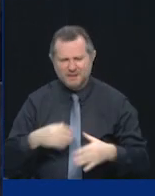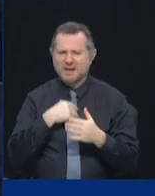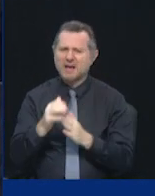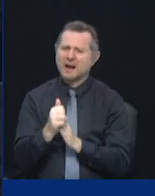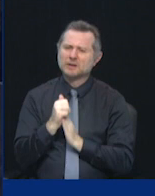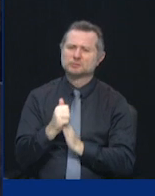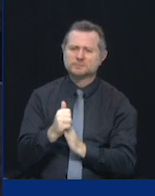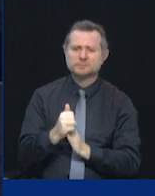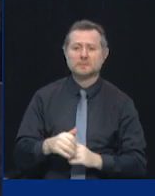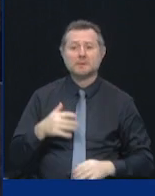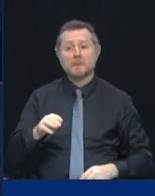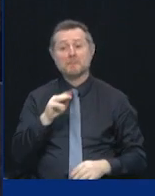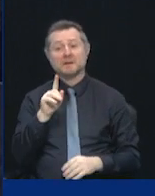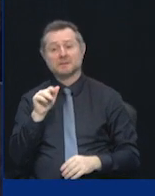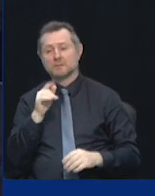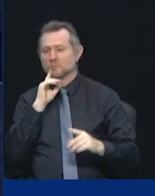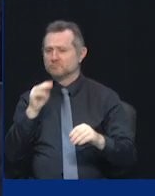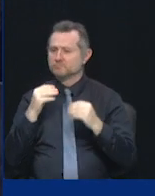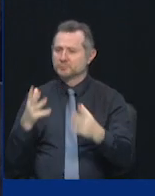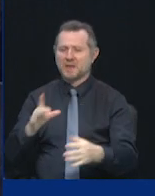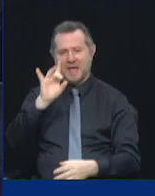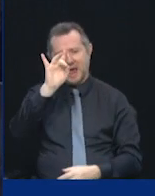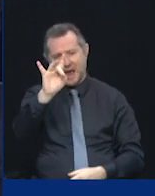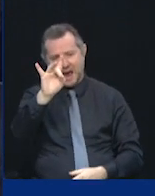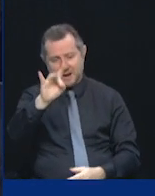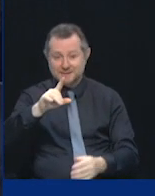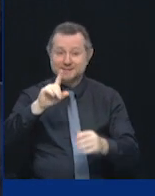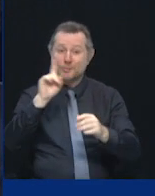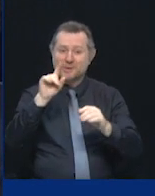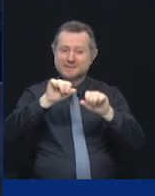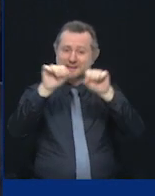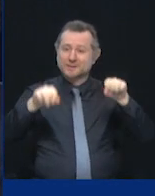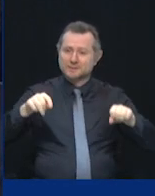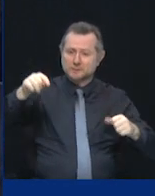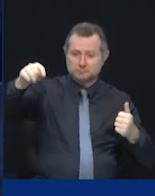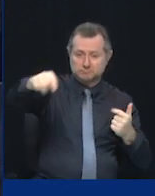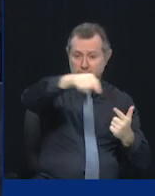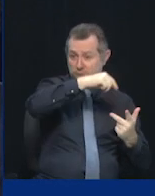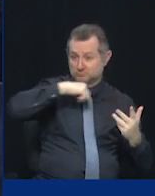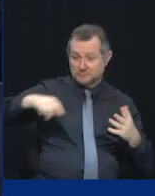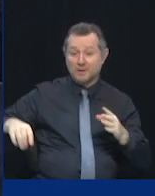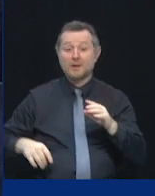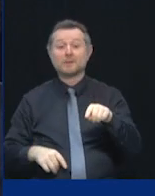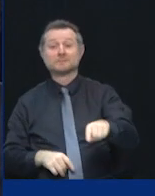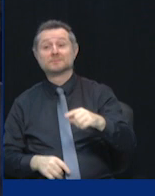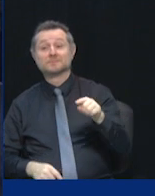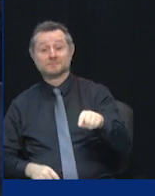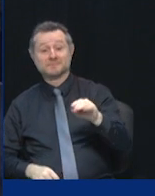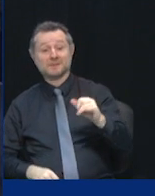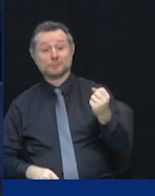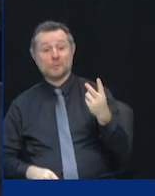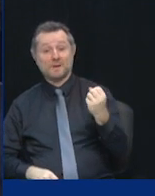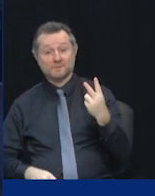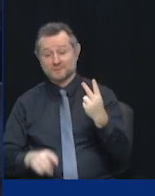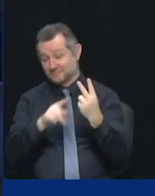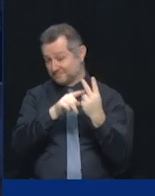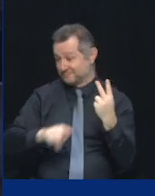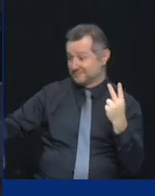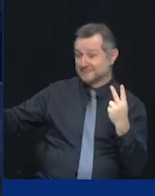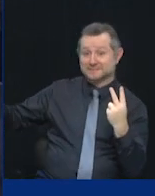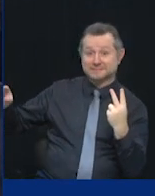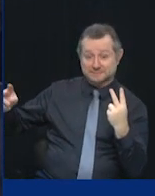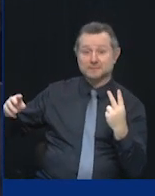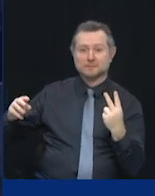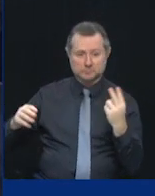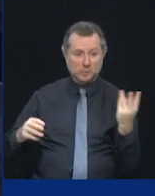will provide 8 convenient sites across the region from Wednesday, May 12th through Sunday, May 16th, where members of the public or